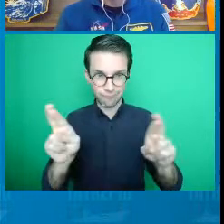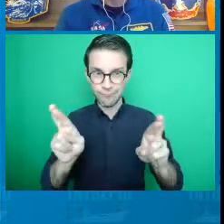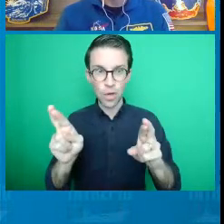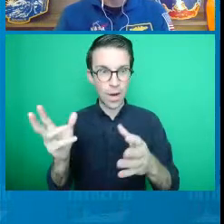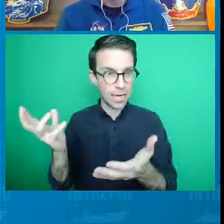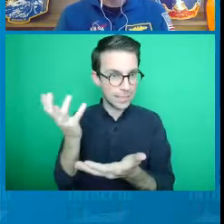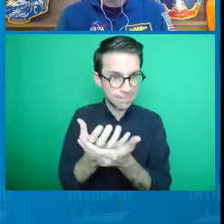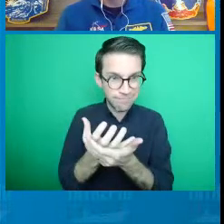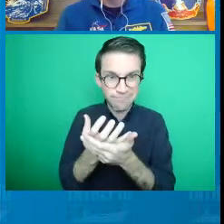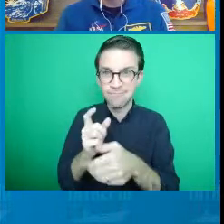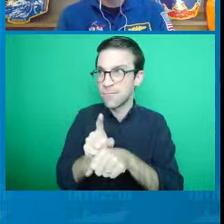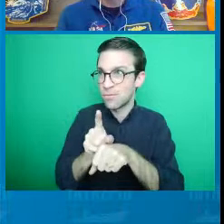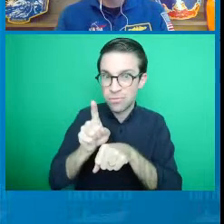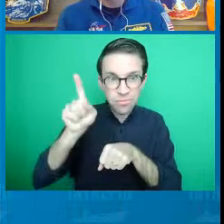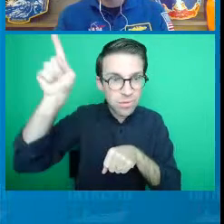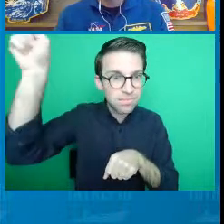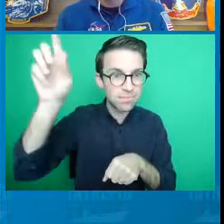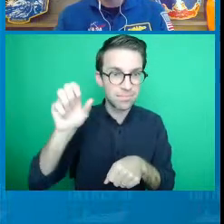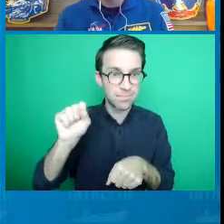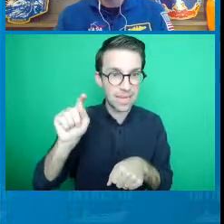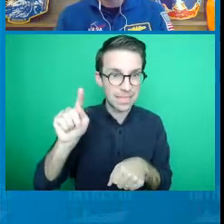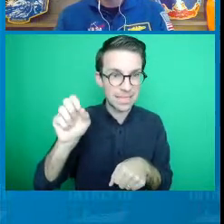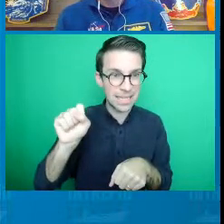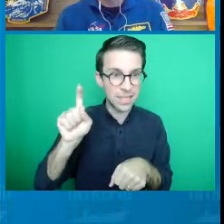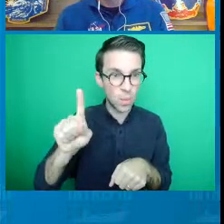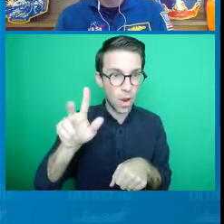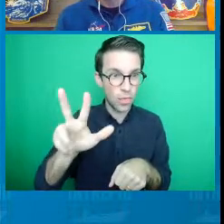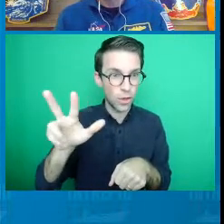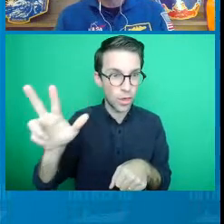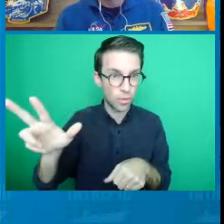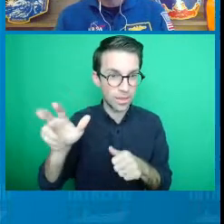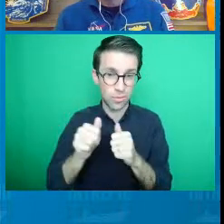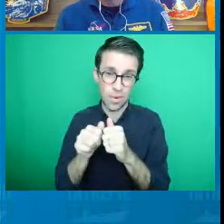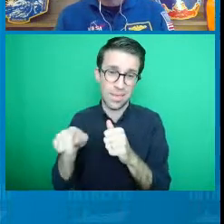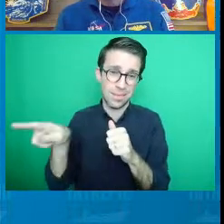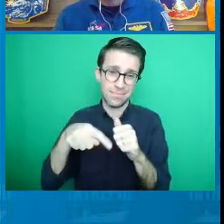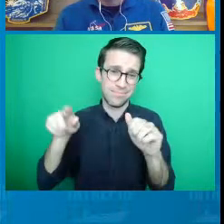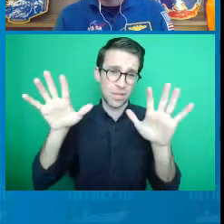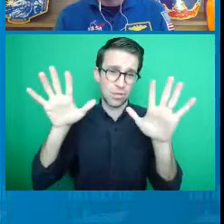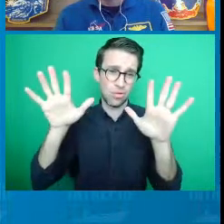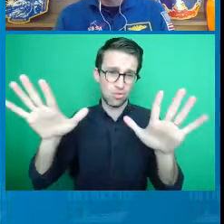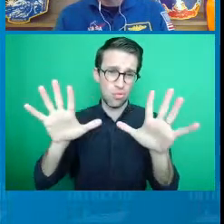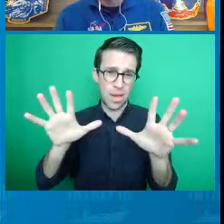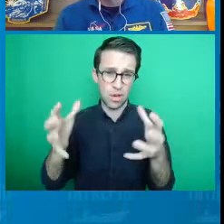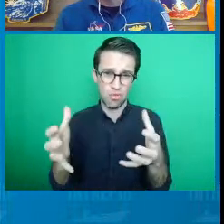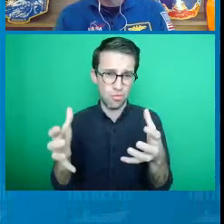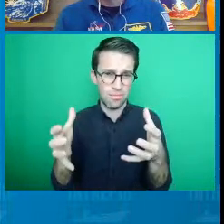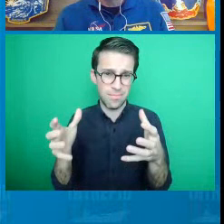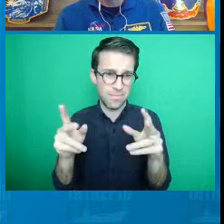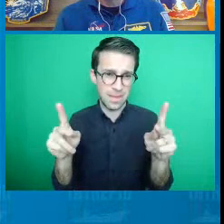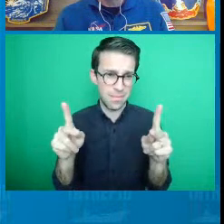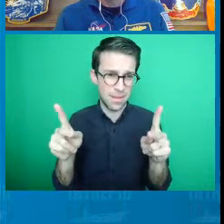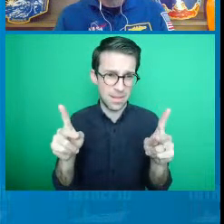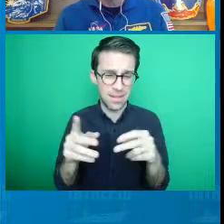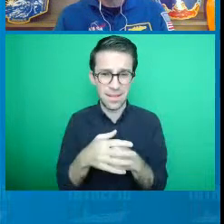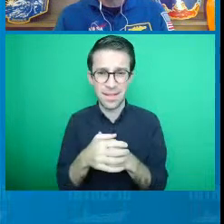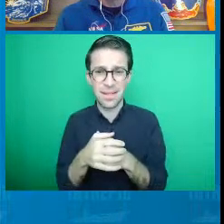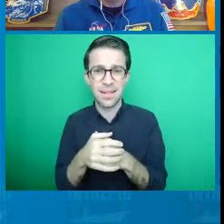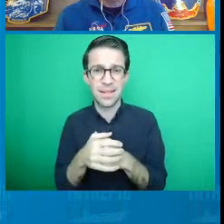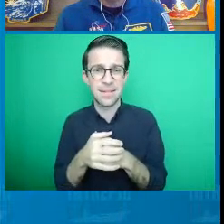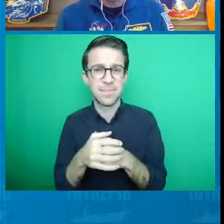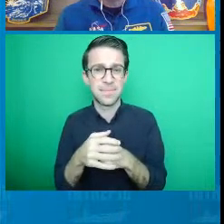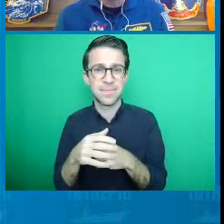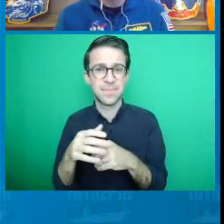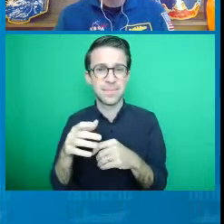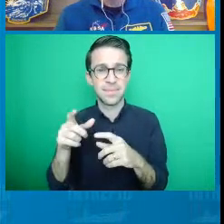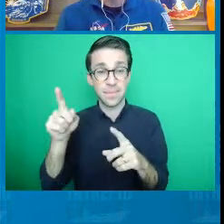that mission, STS-133, with this great group of crew members between the space station, which